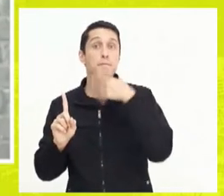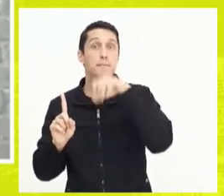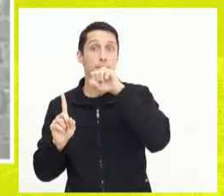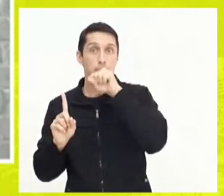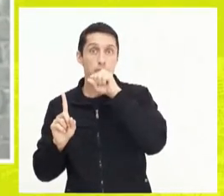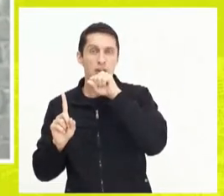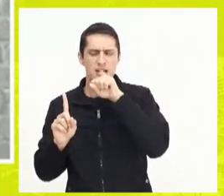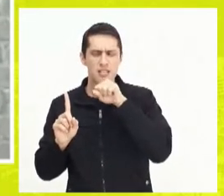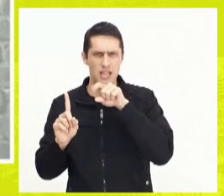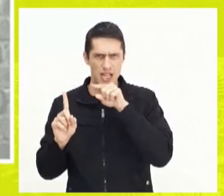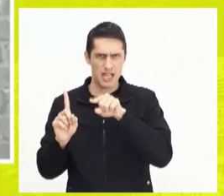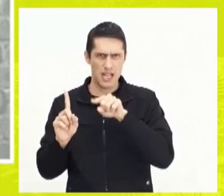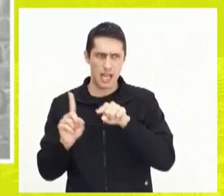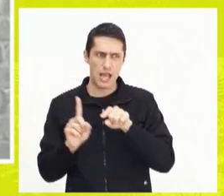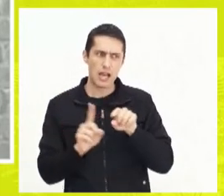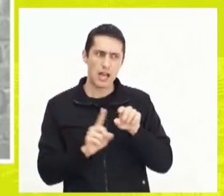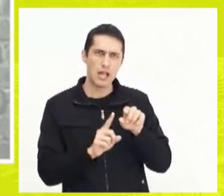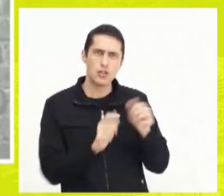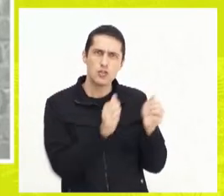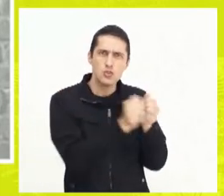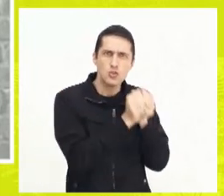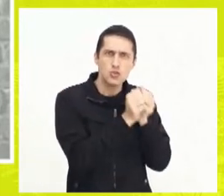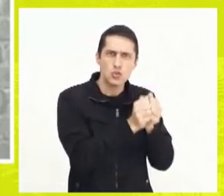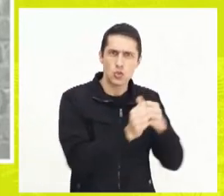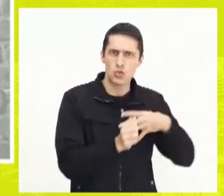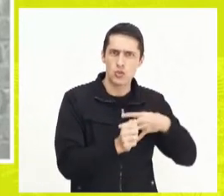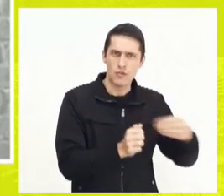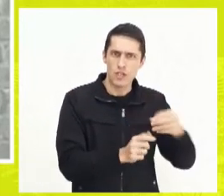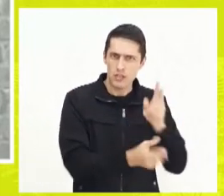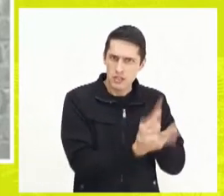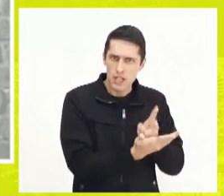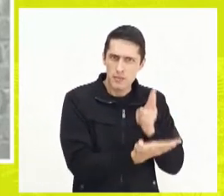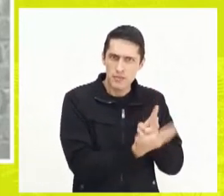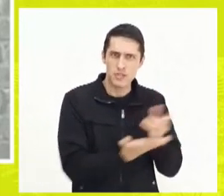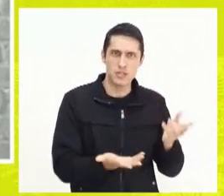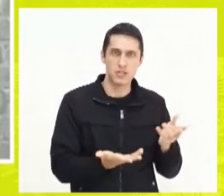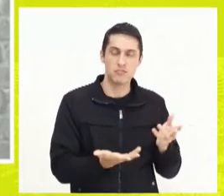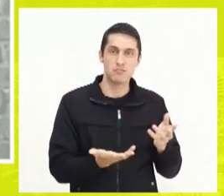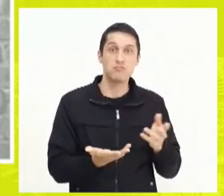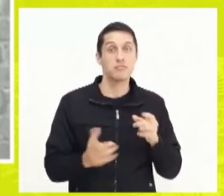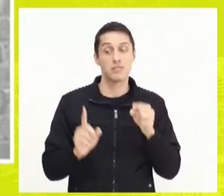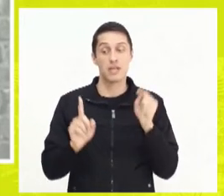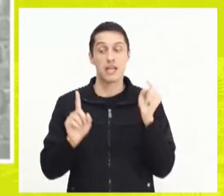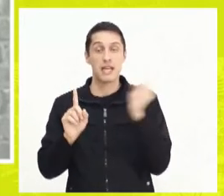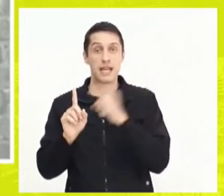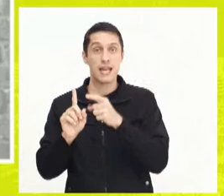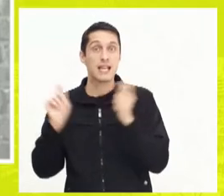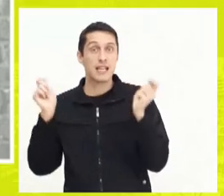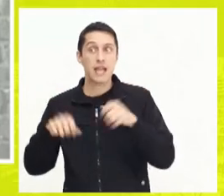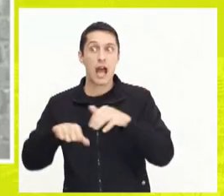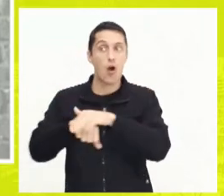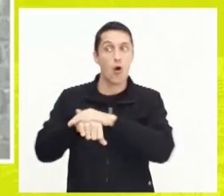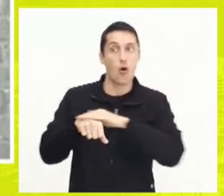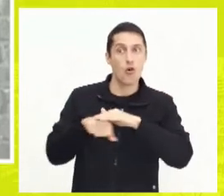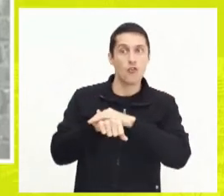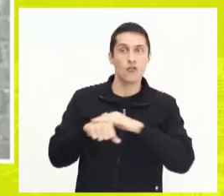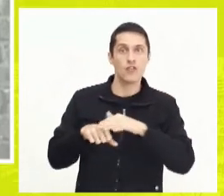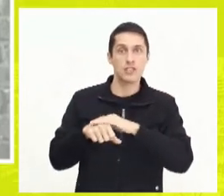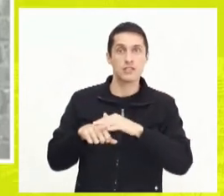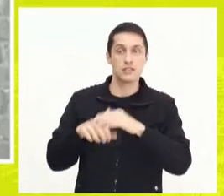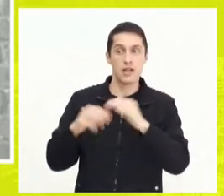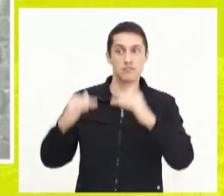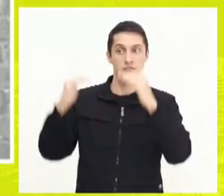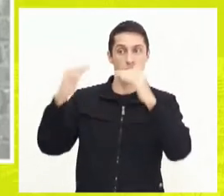fatherhood active one is he able to have a dialogue at the work environment for his daily